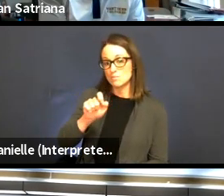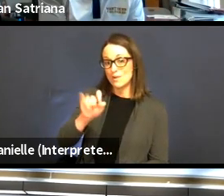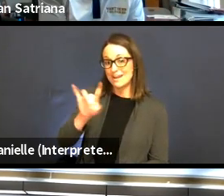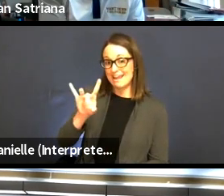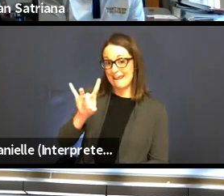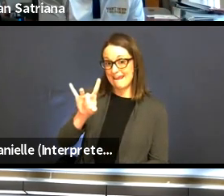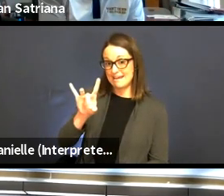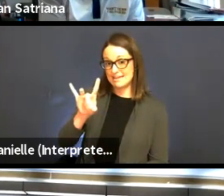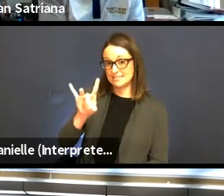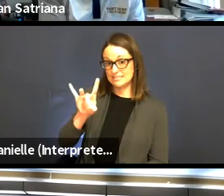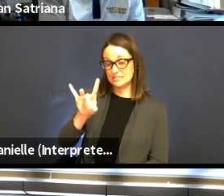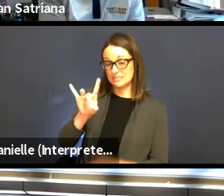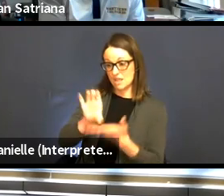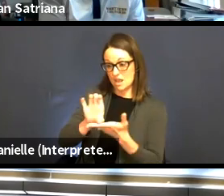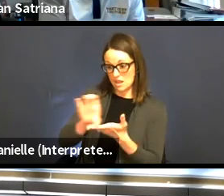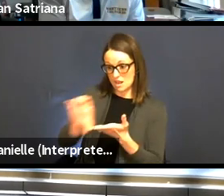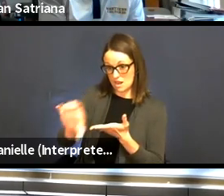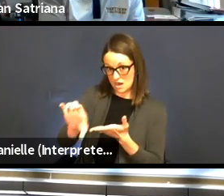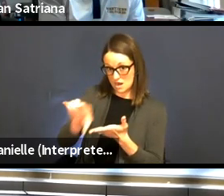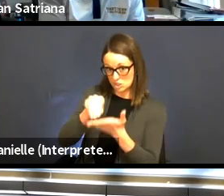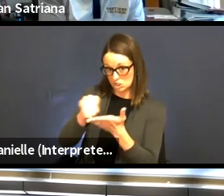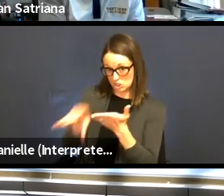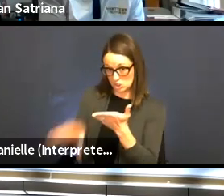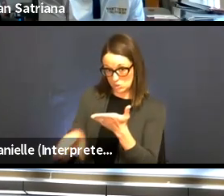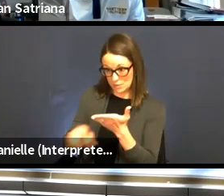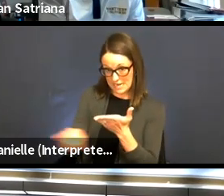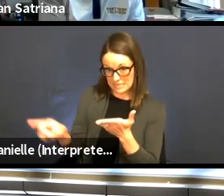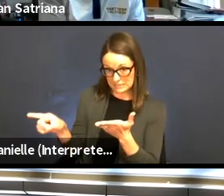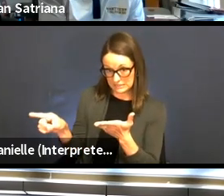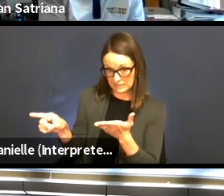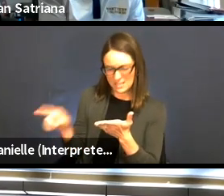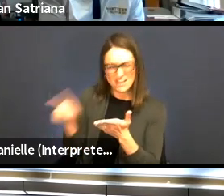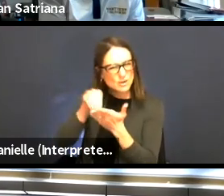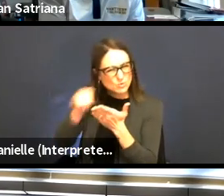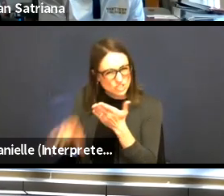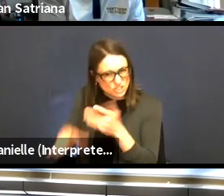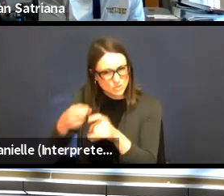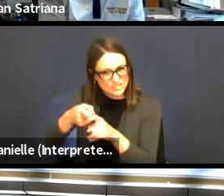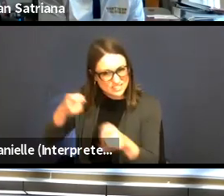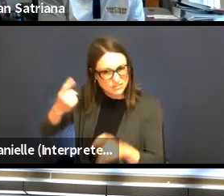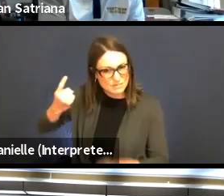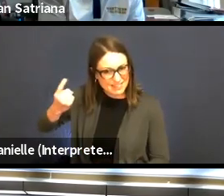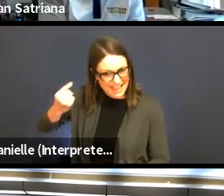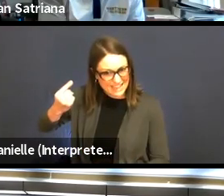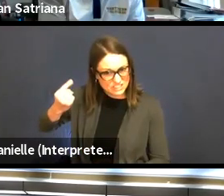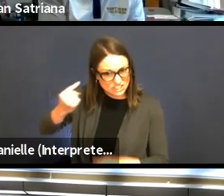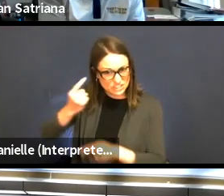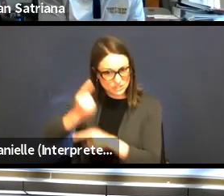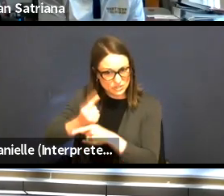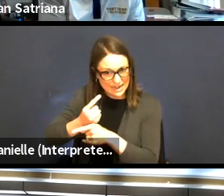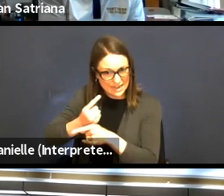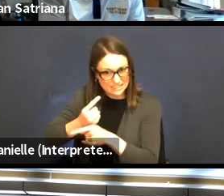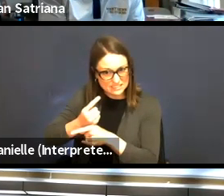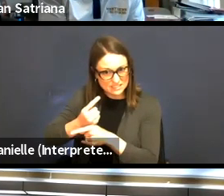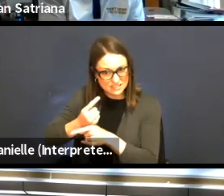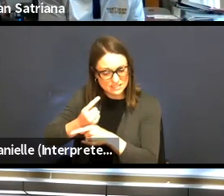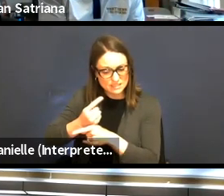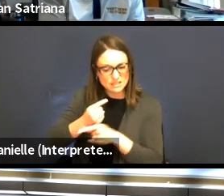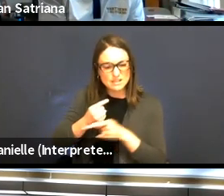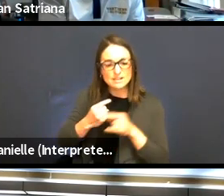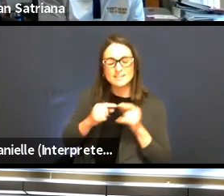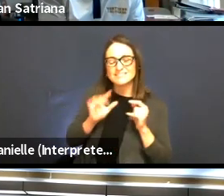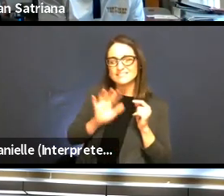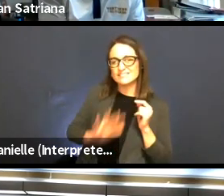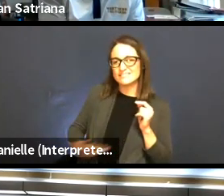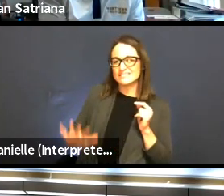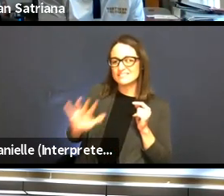students, that went to students from last year, is that correct? So about